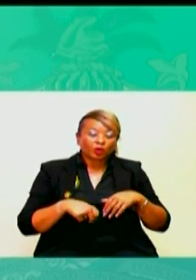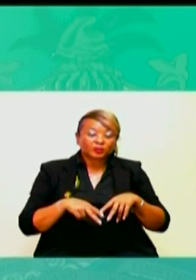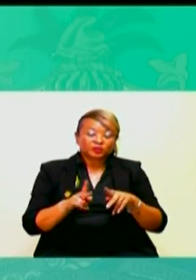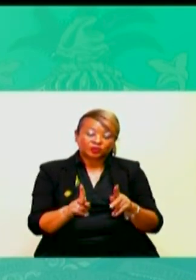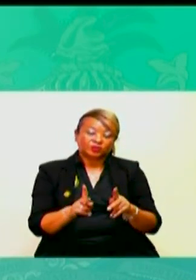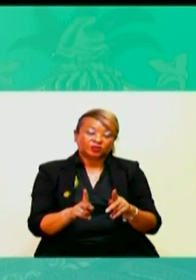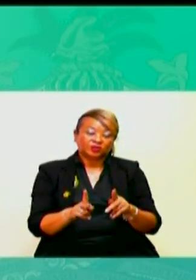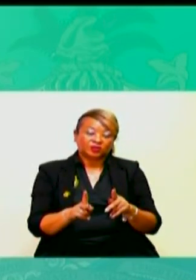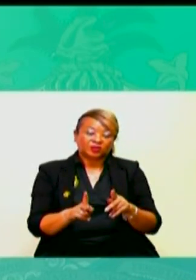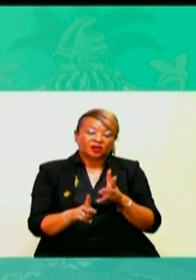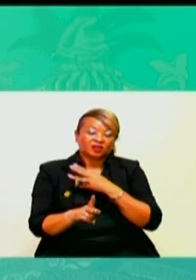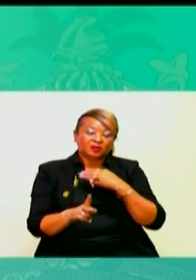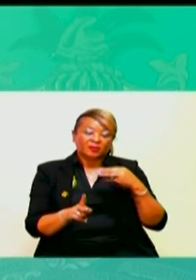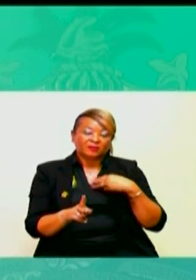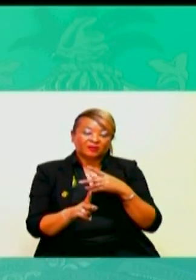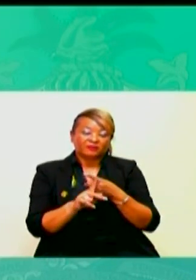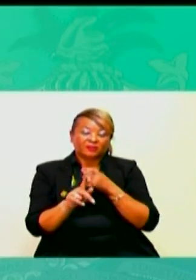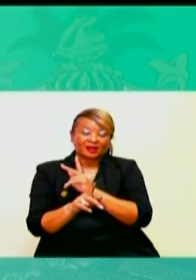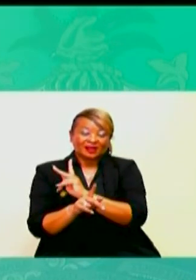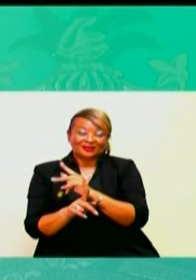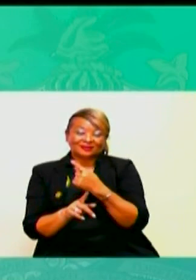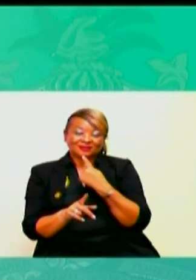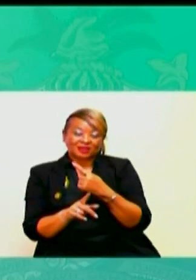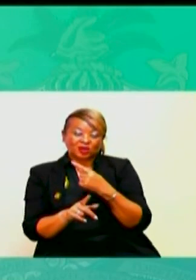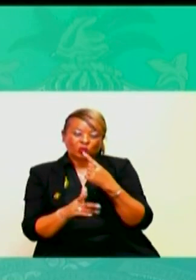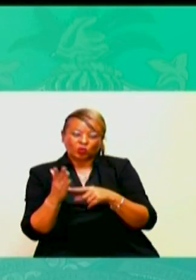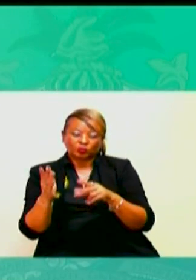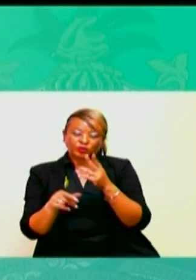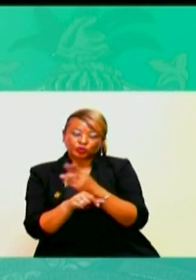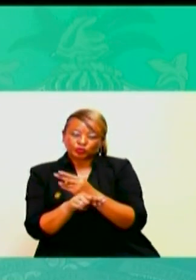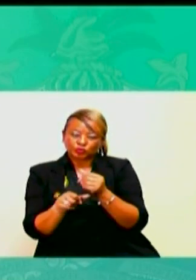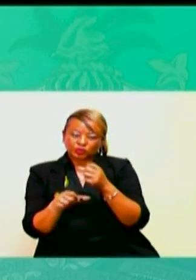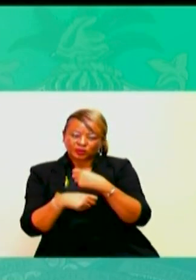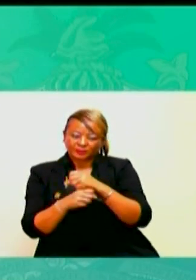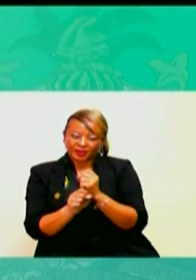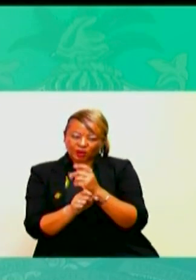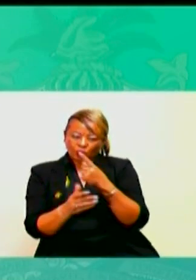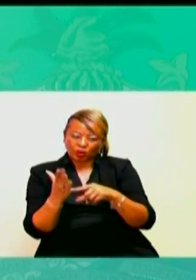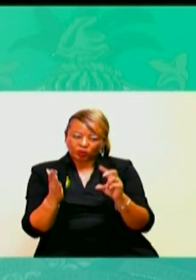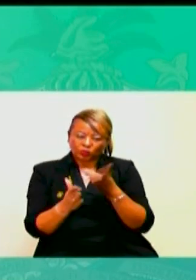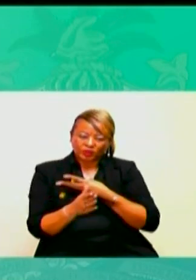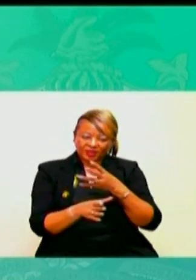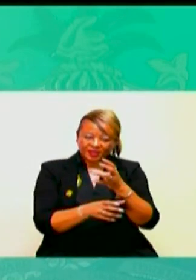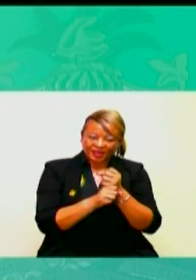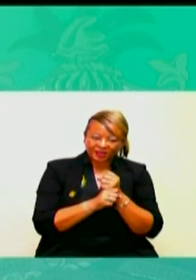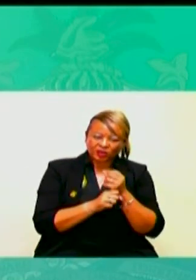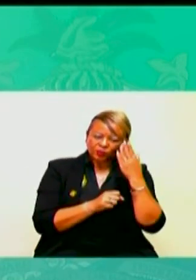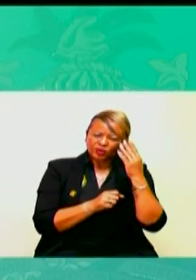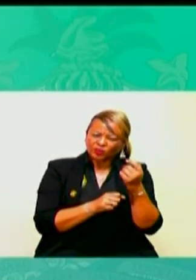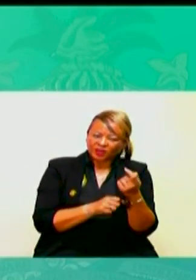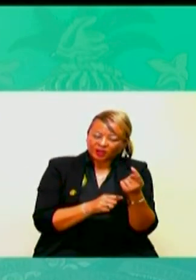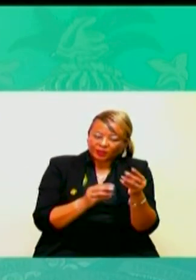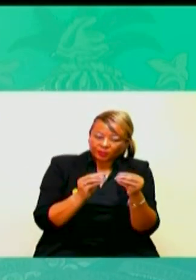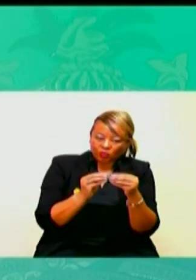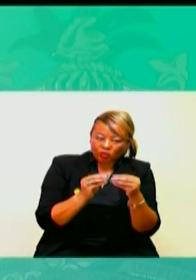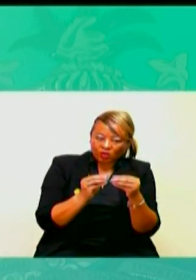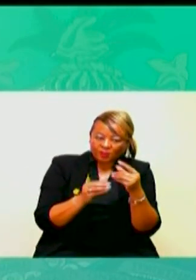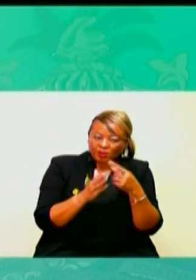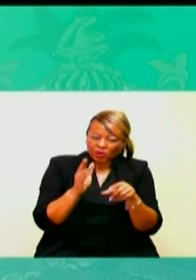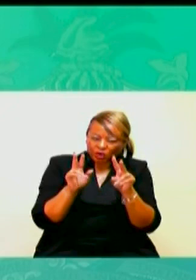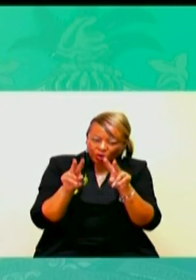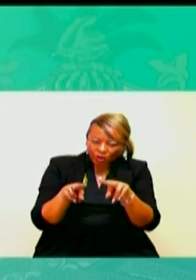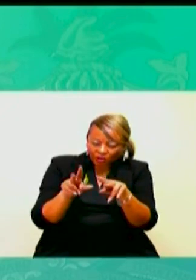of Kalani dare get up to say that what we used to make and what we get. Yes, we know we're getting a little bit more, but look at